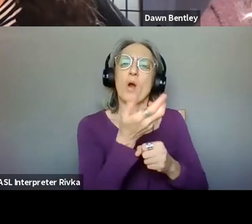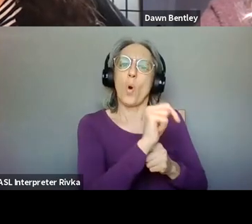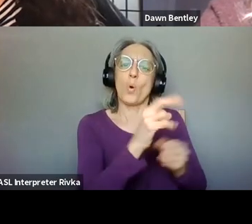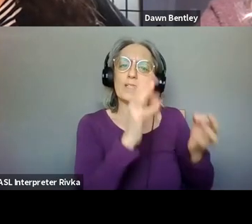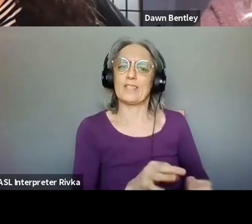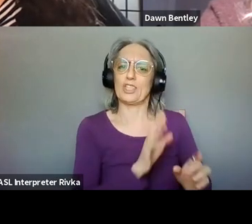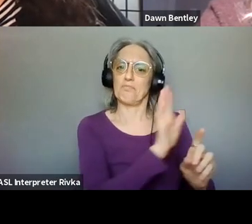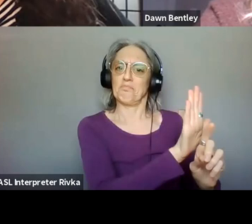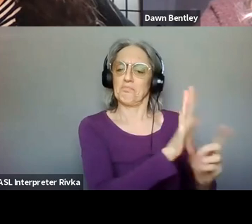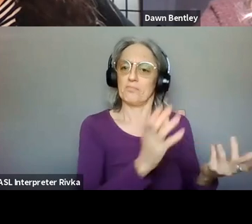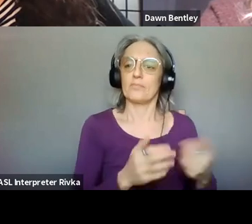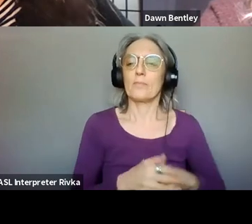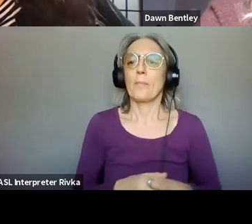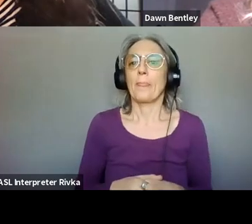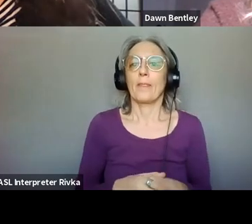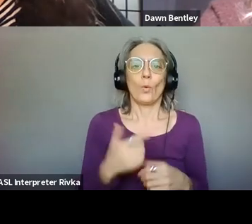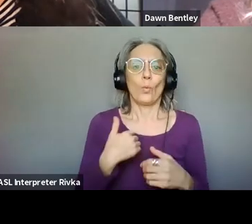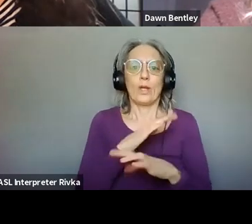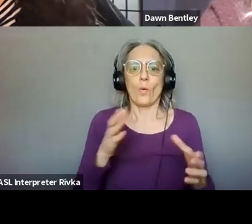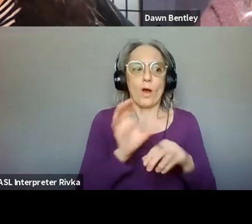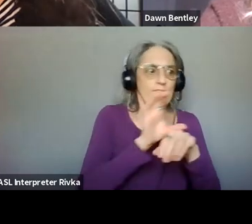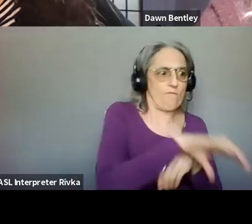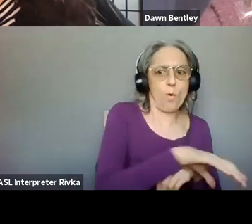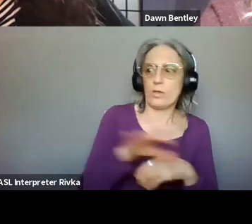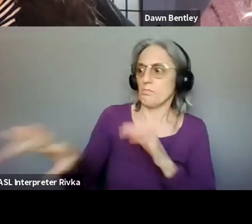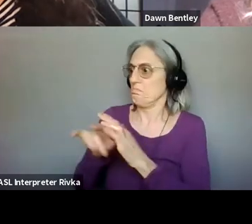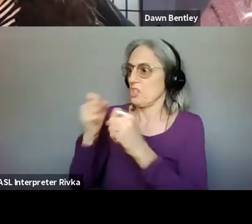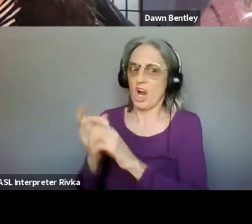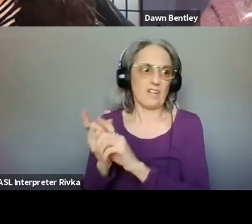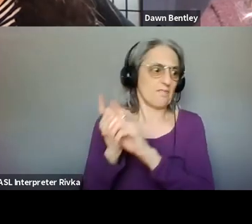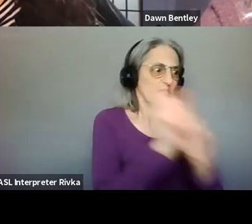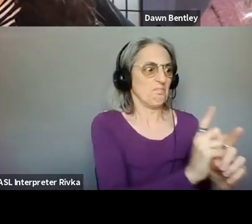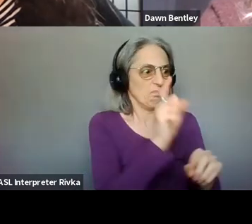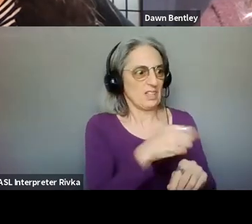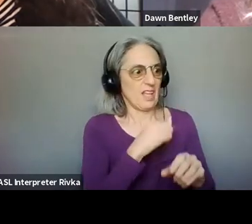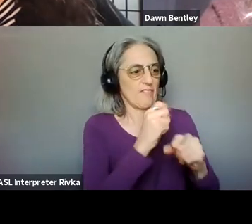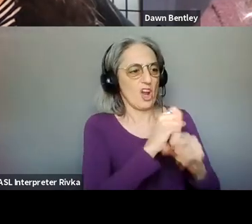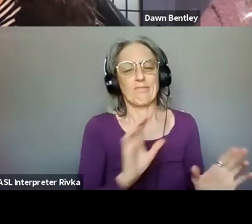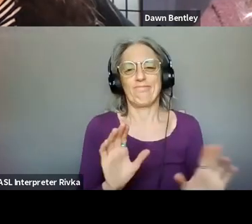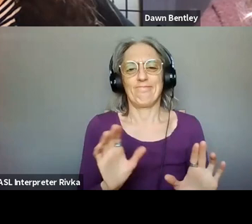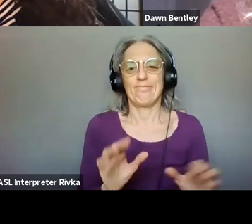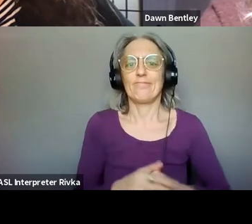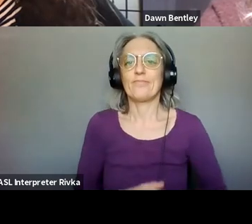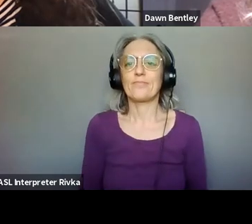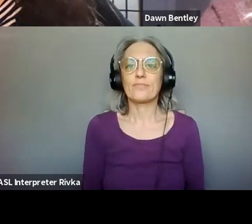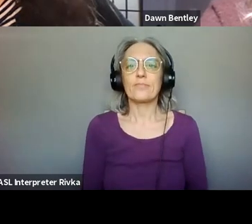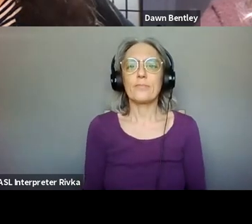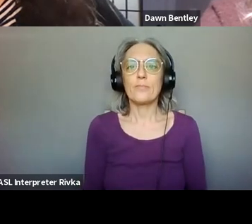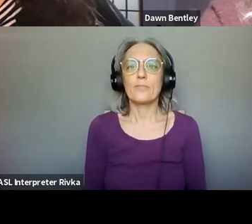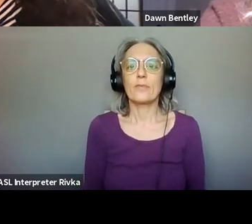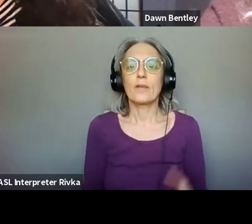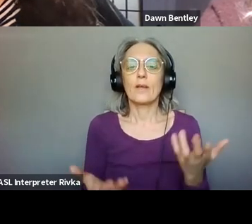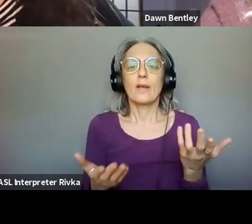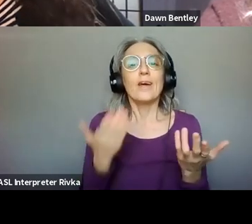legal determination and you'll hear the term a lot, and I'm sure although you are watching the webinar are familiar with this term, what's the